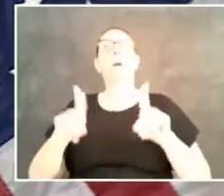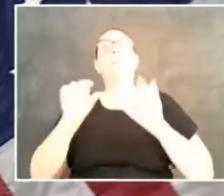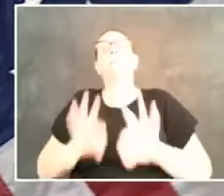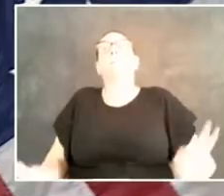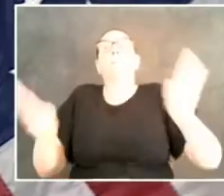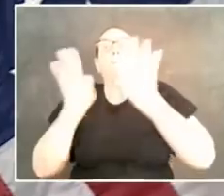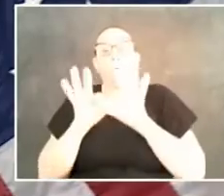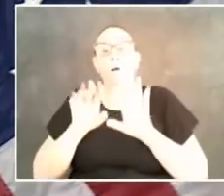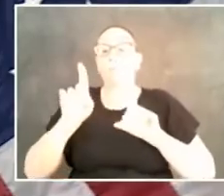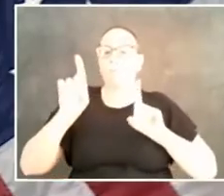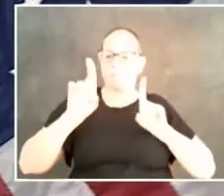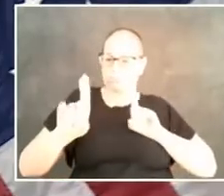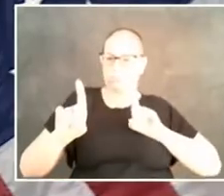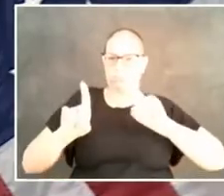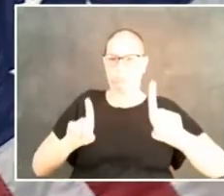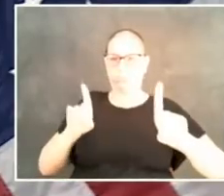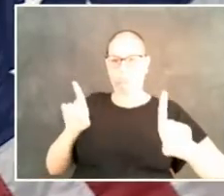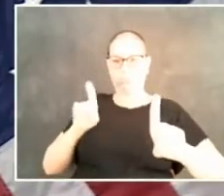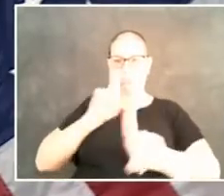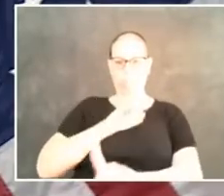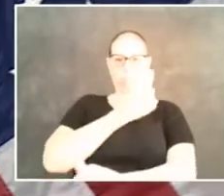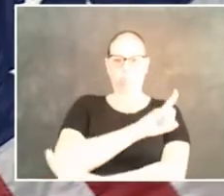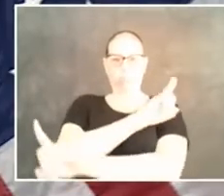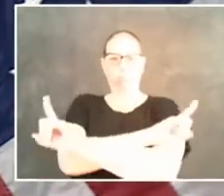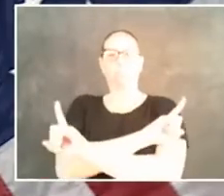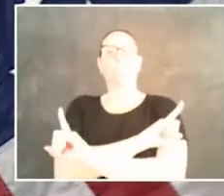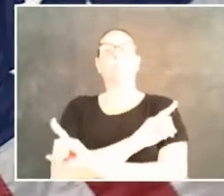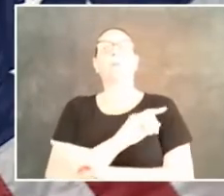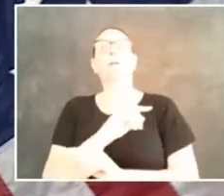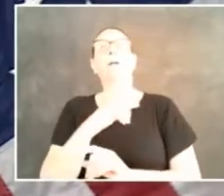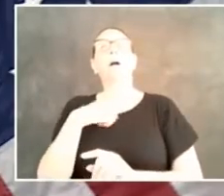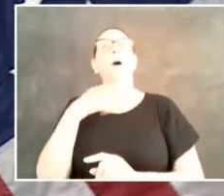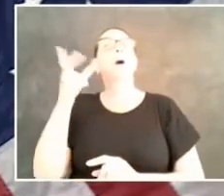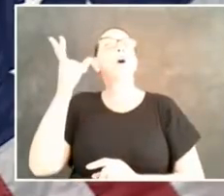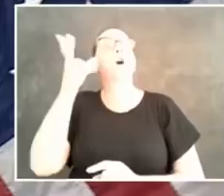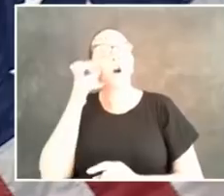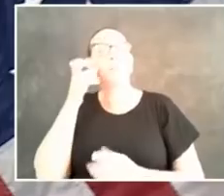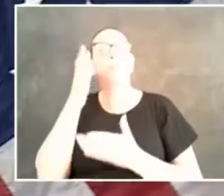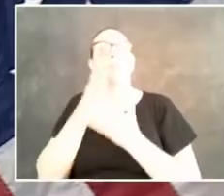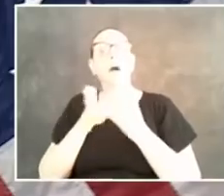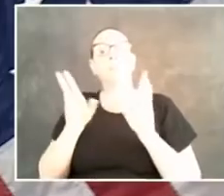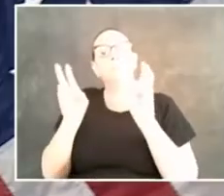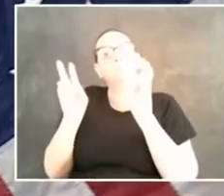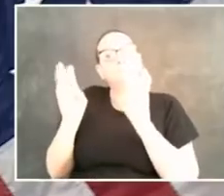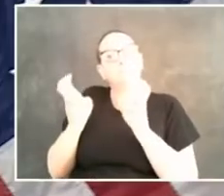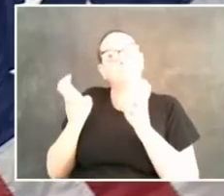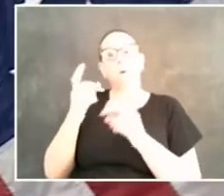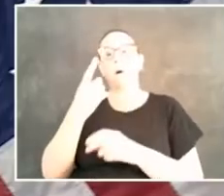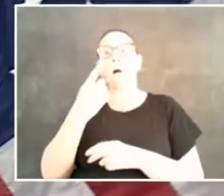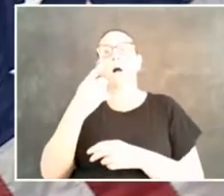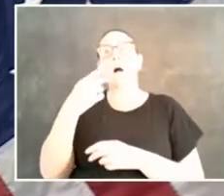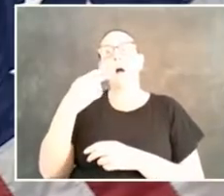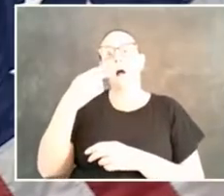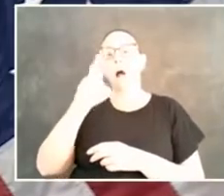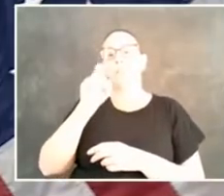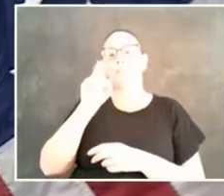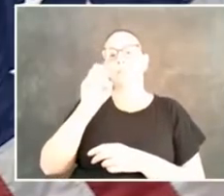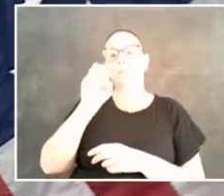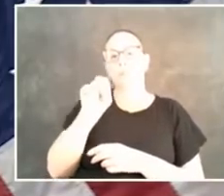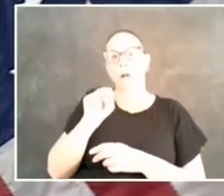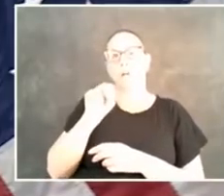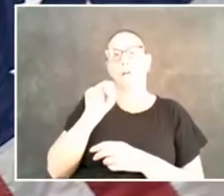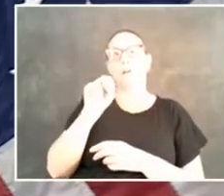the commissioner this morning to make sure there were extra patrols today in Hudson River Park. We're not going to tolerate